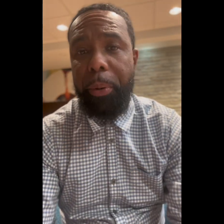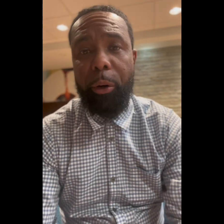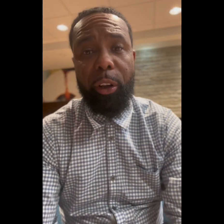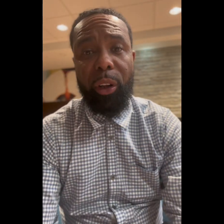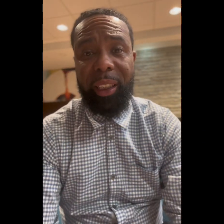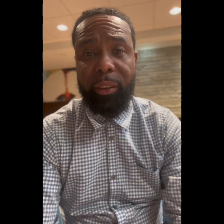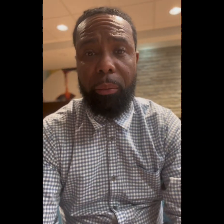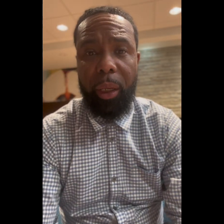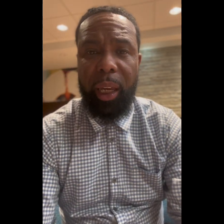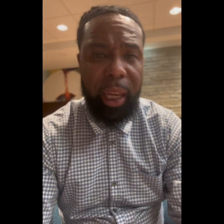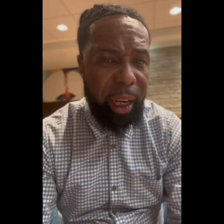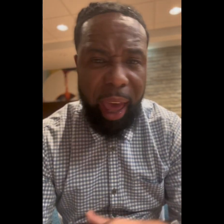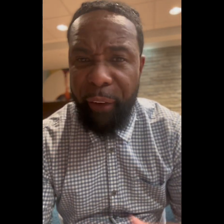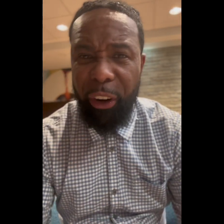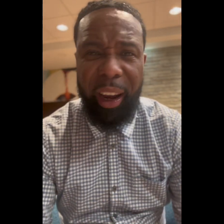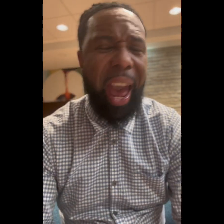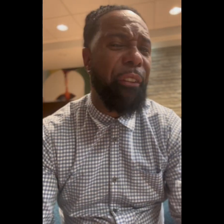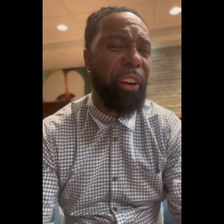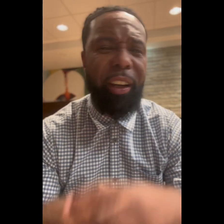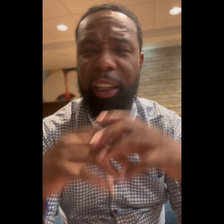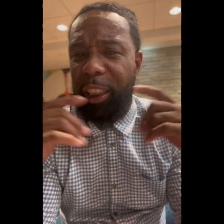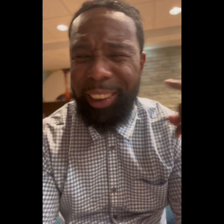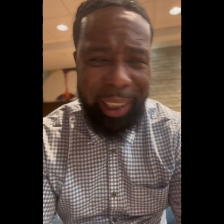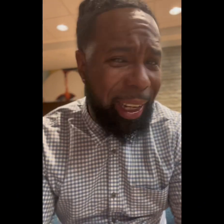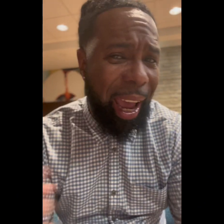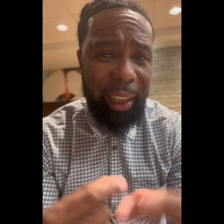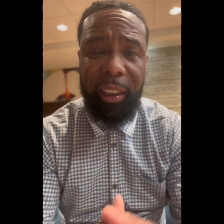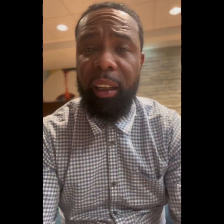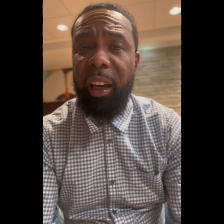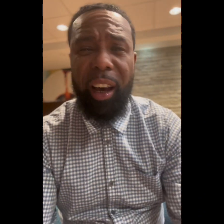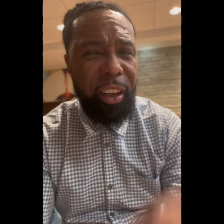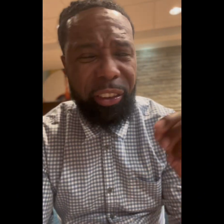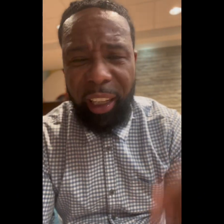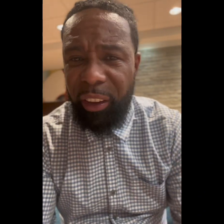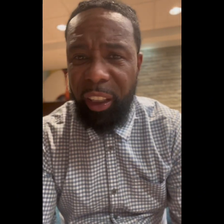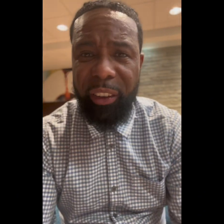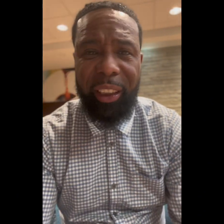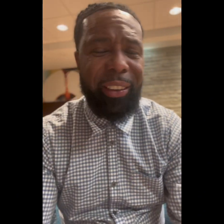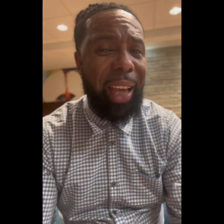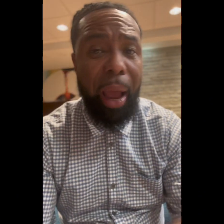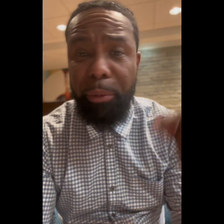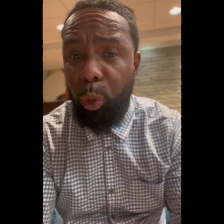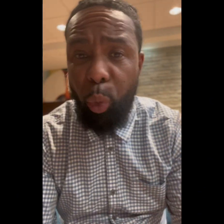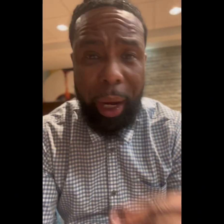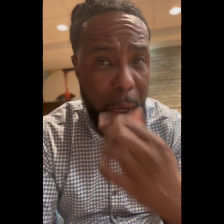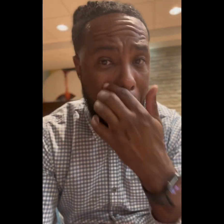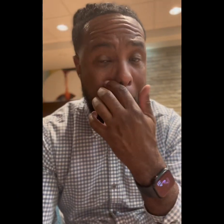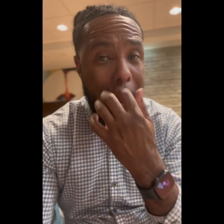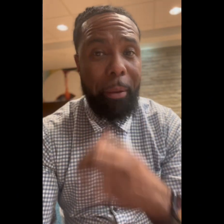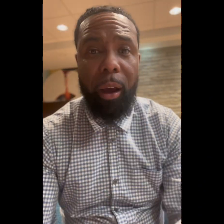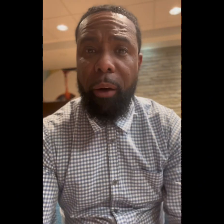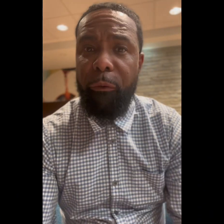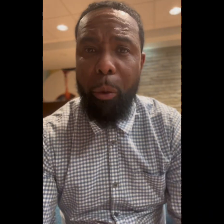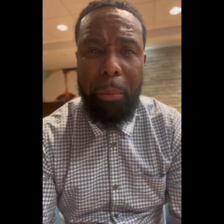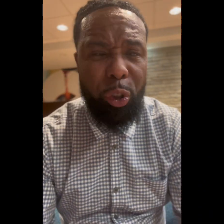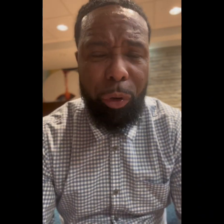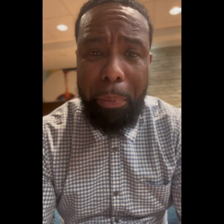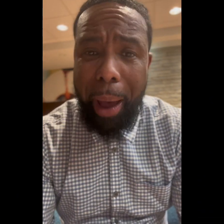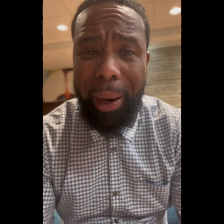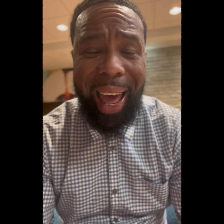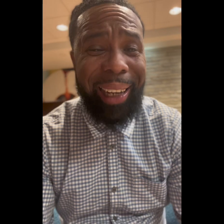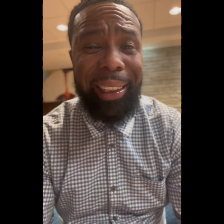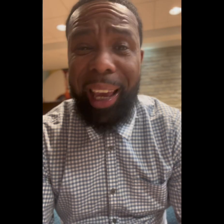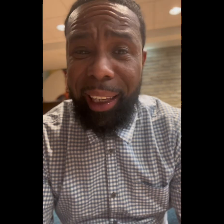of imperialism in Africa. Africa is united. Understand this, it's time to wake up for